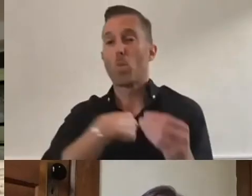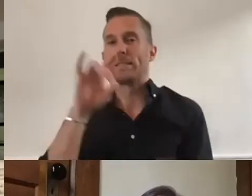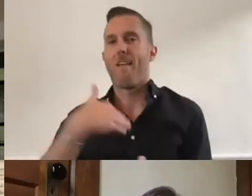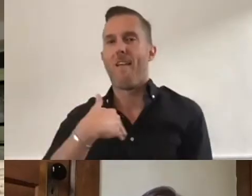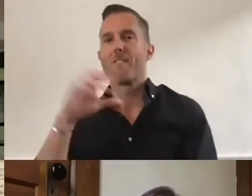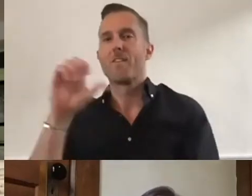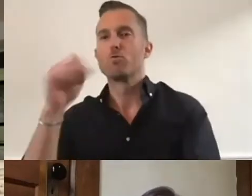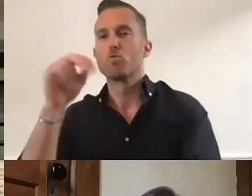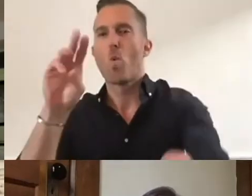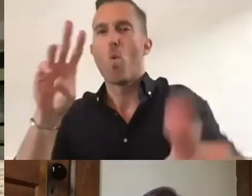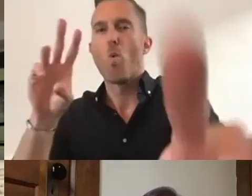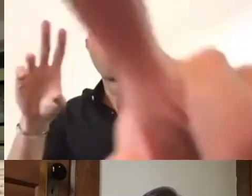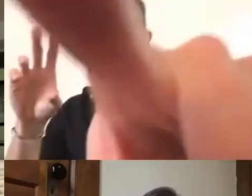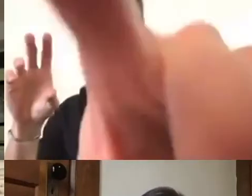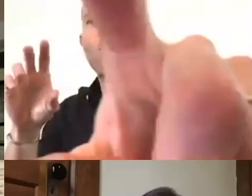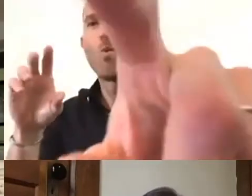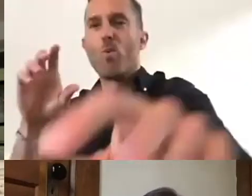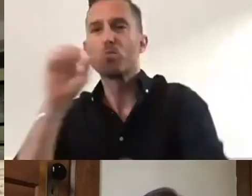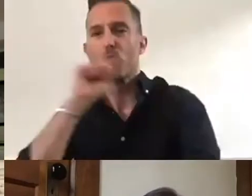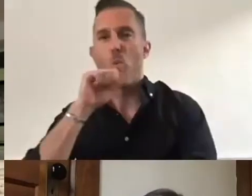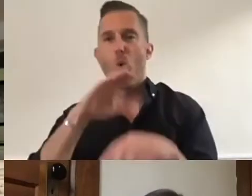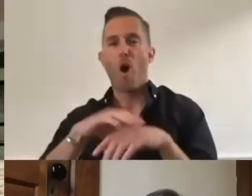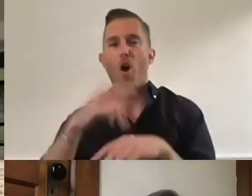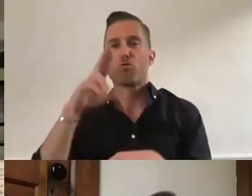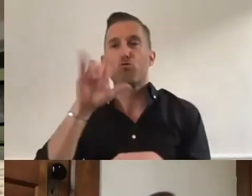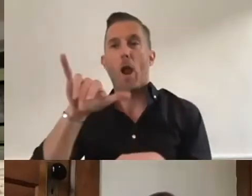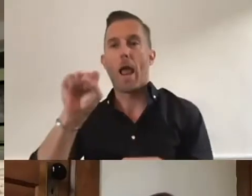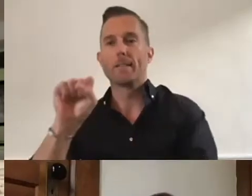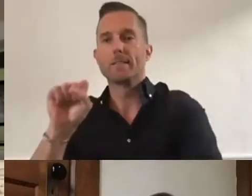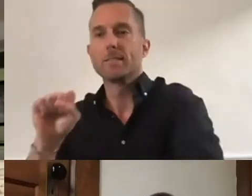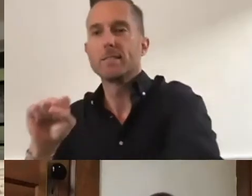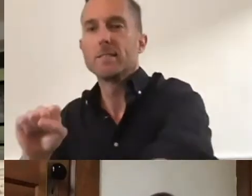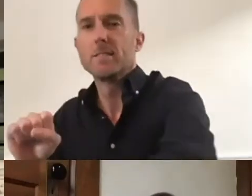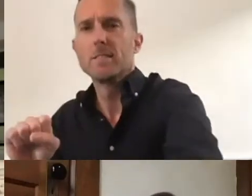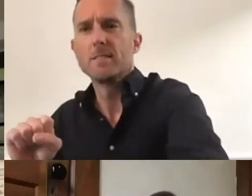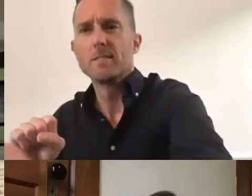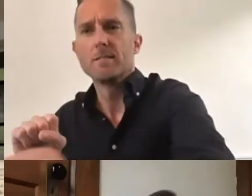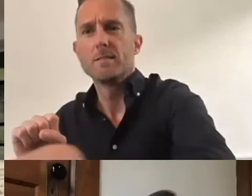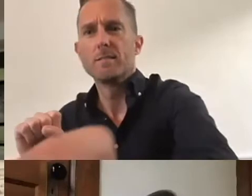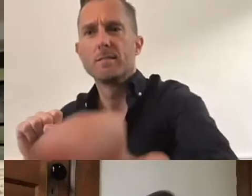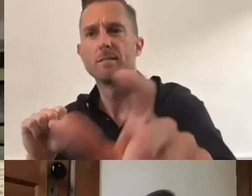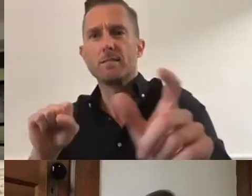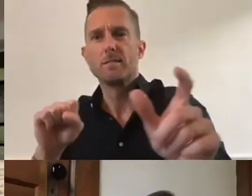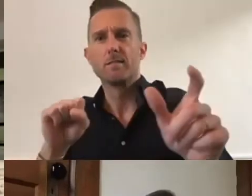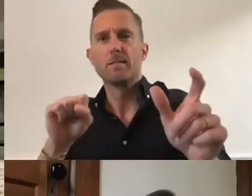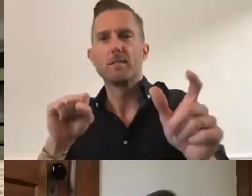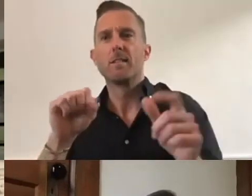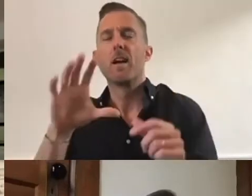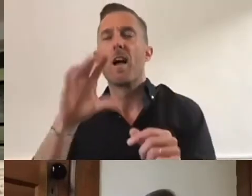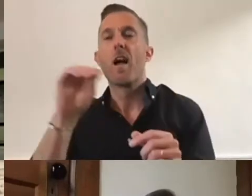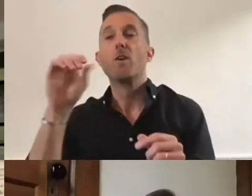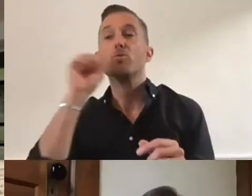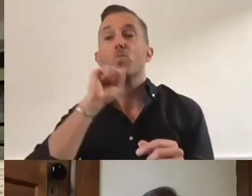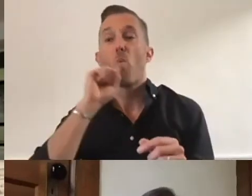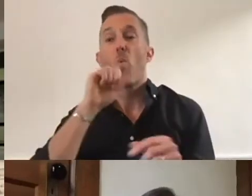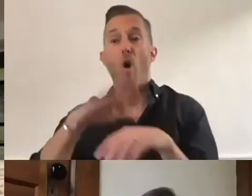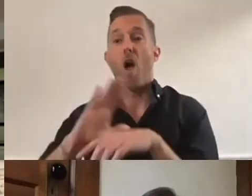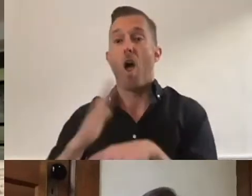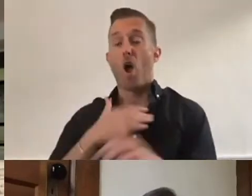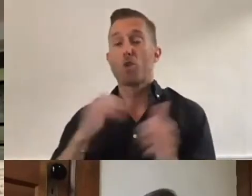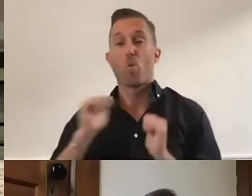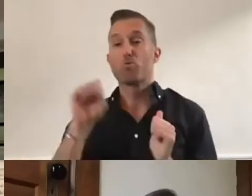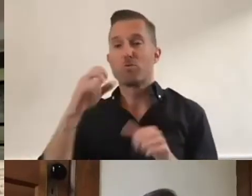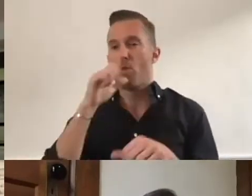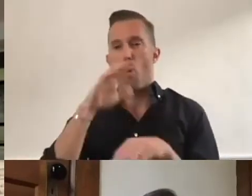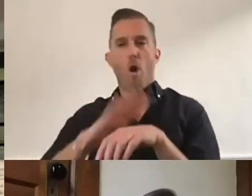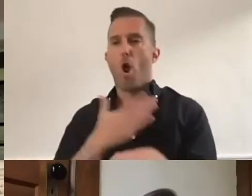David's point about diversity of the actual people with disabilities, she was not on our staff, but Shoshannah,